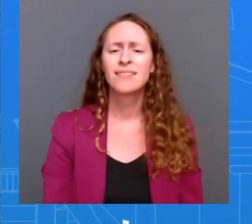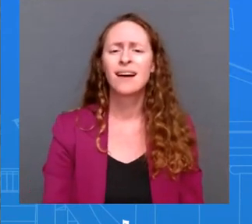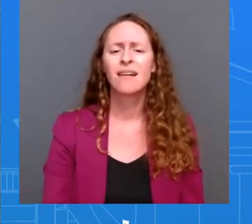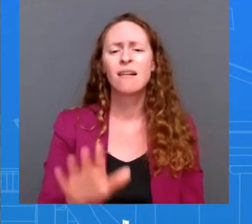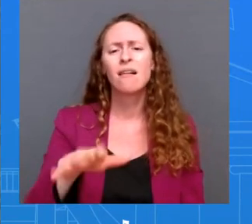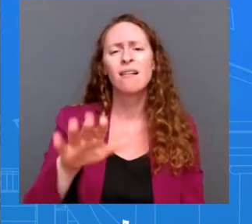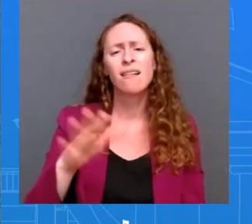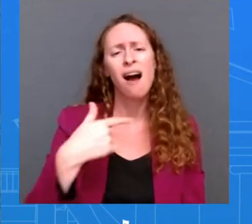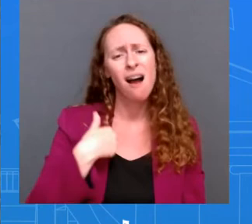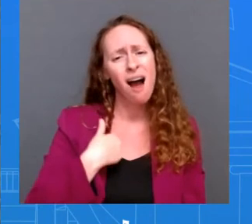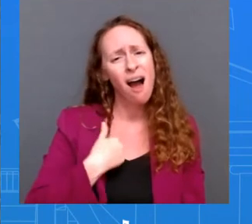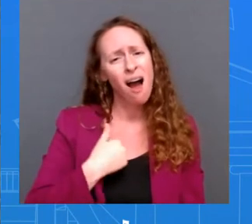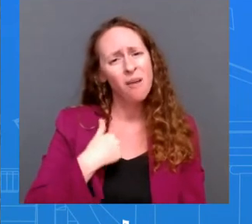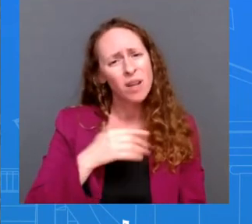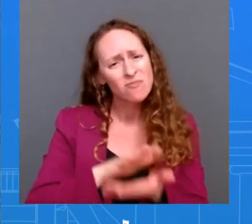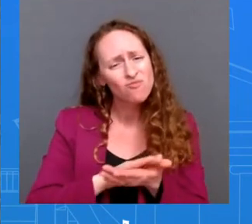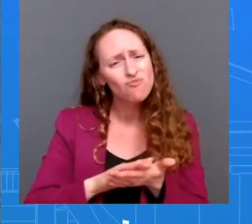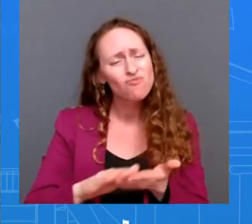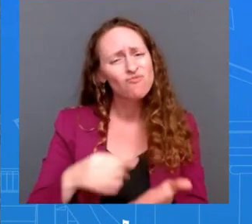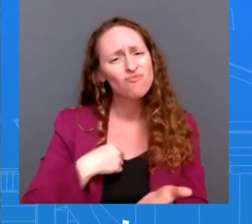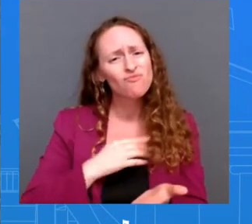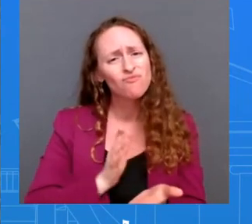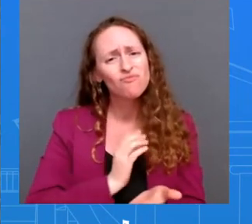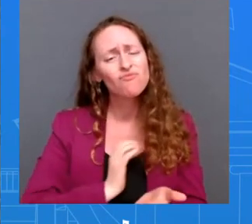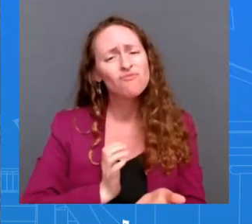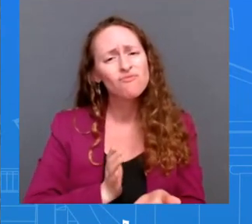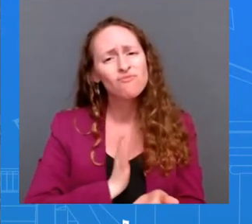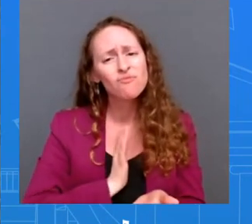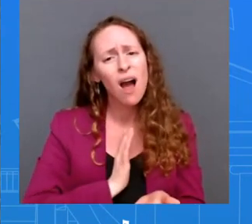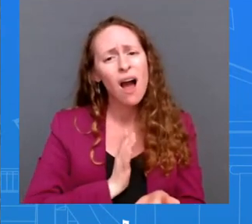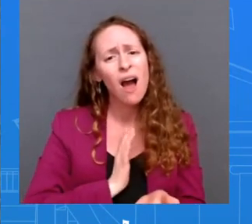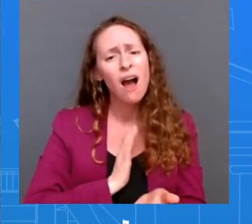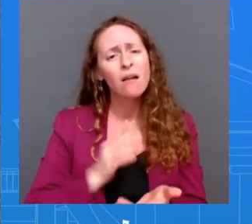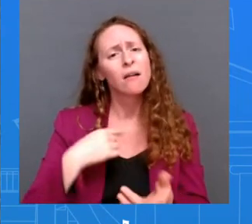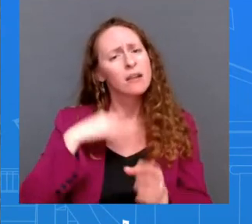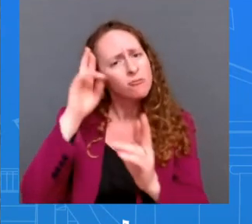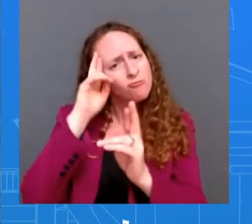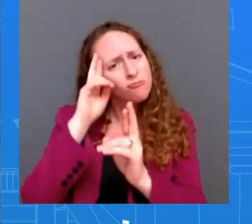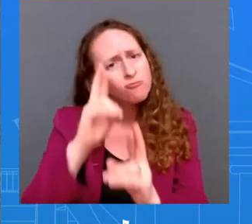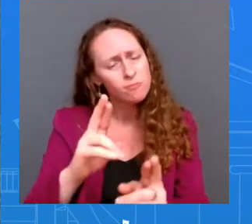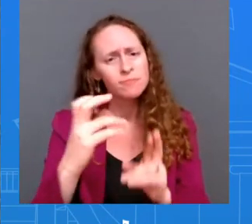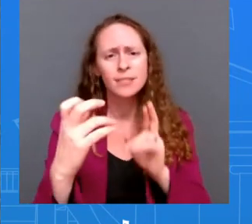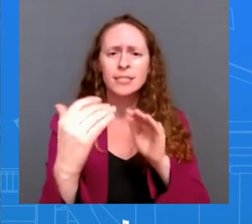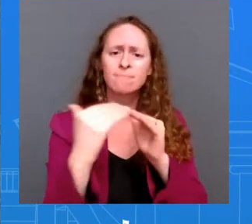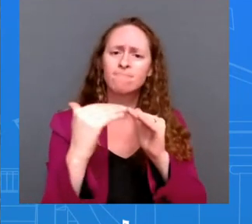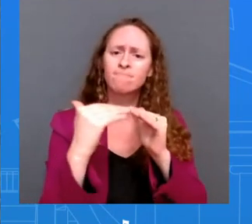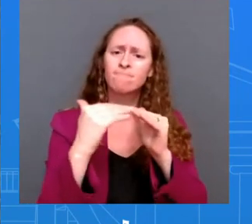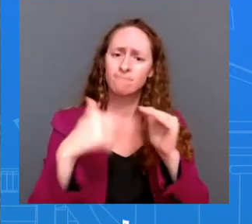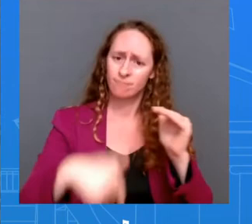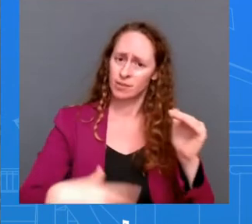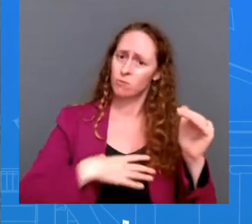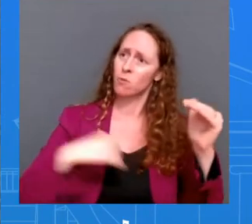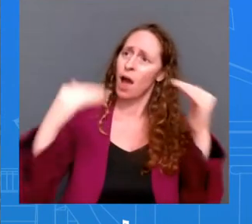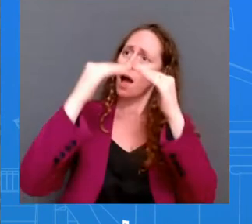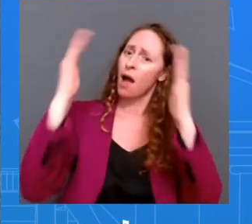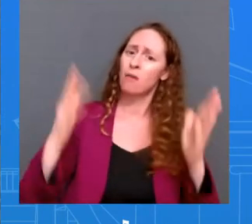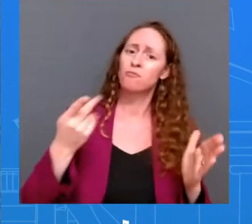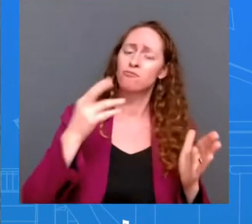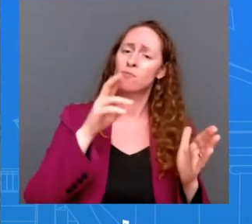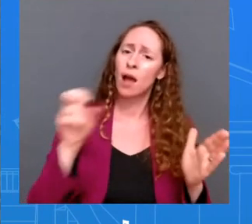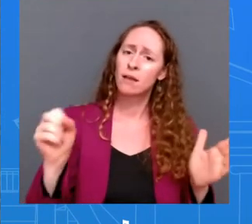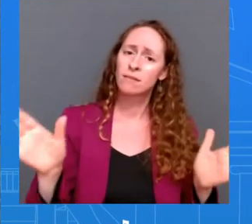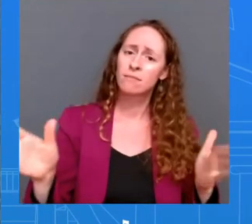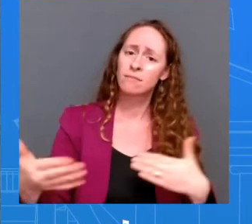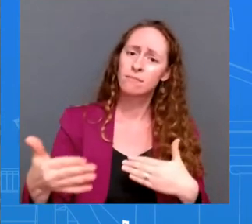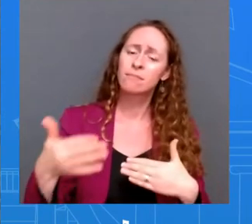but I expect a little bit of respect in return. You know where we are? This is the White House press briefing room, and you need to be more respectful. I'm going to call